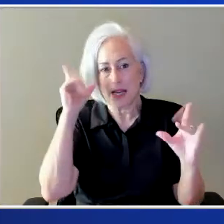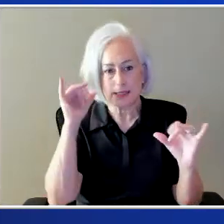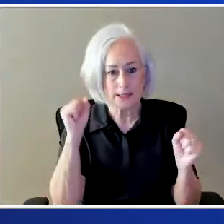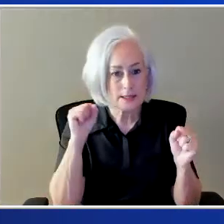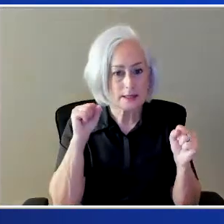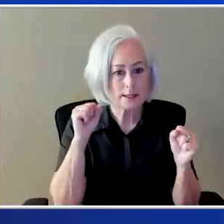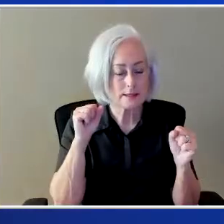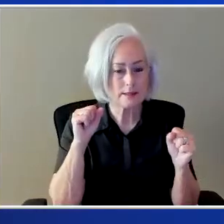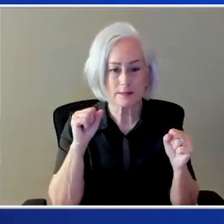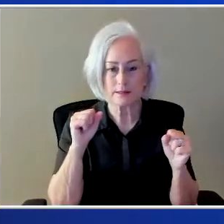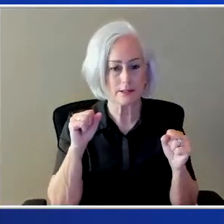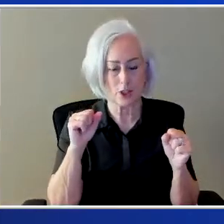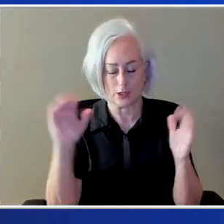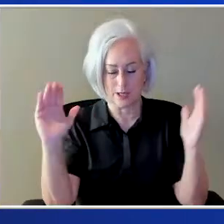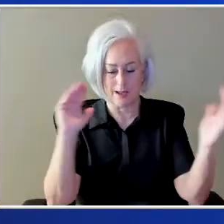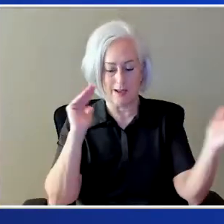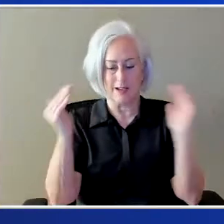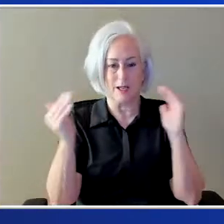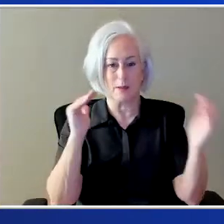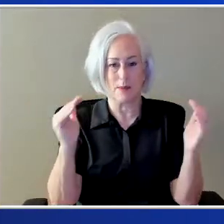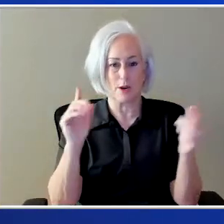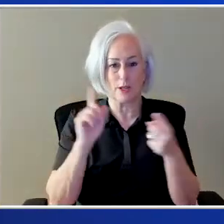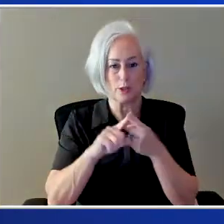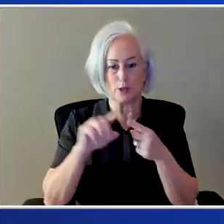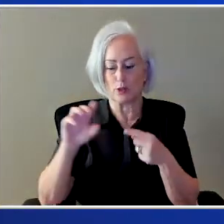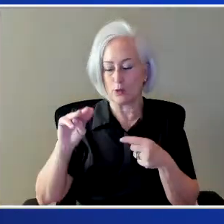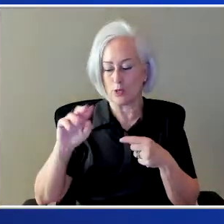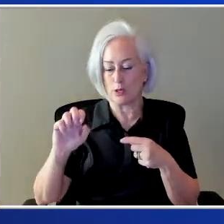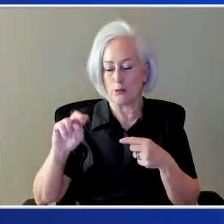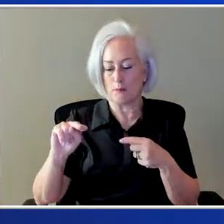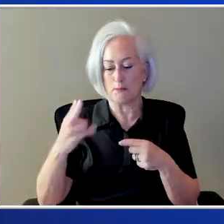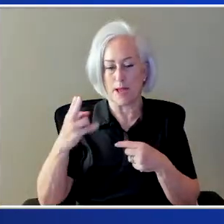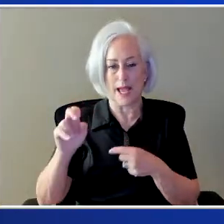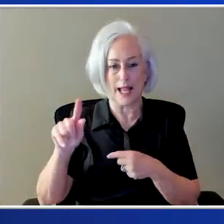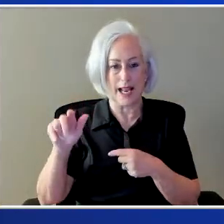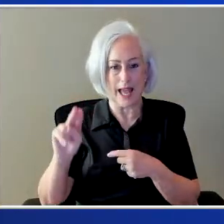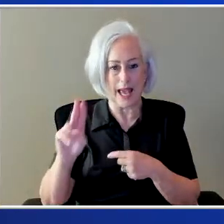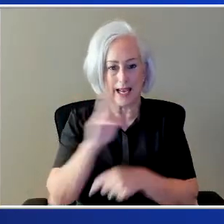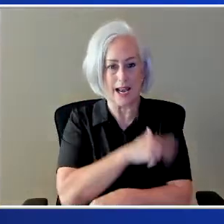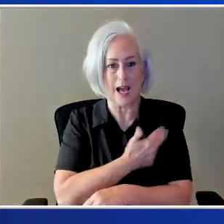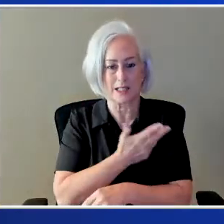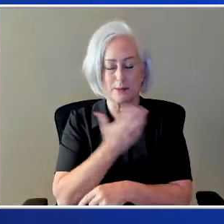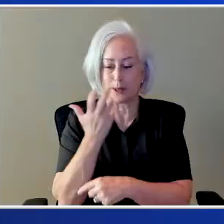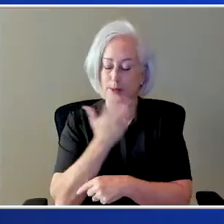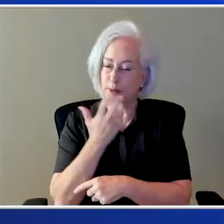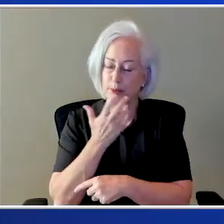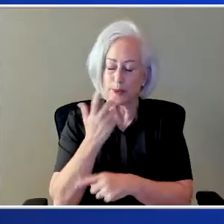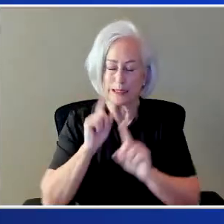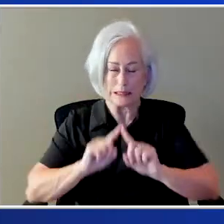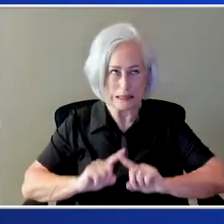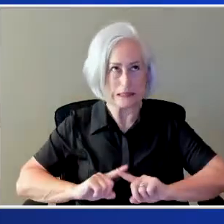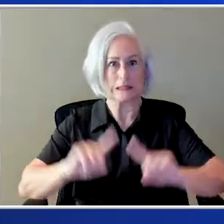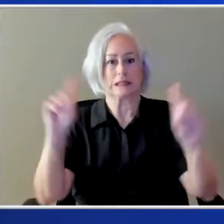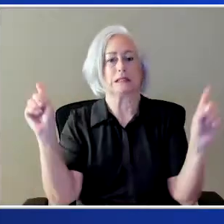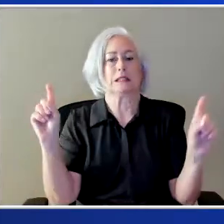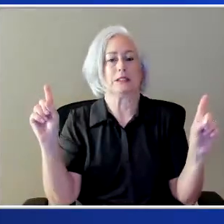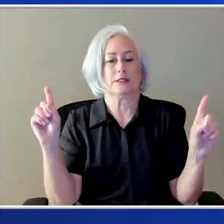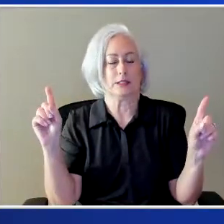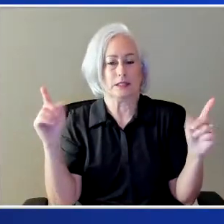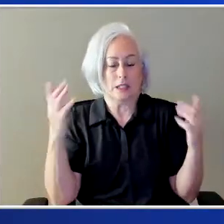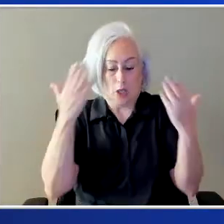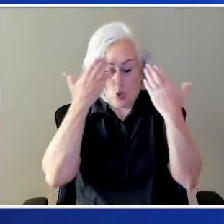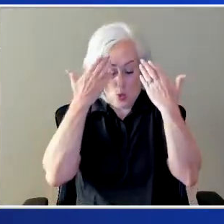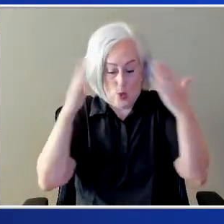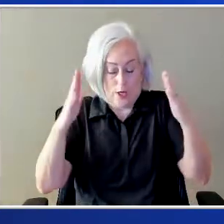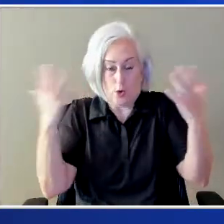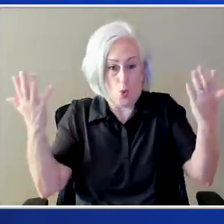just comparing them to the Manhattan Hospital is huge, just because we didn't know what to expect when we got here,